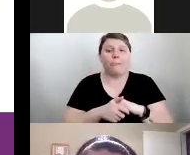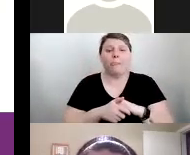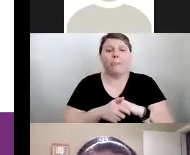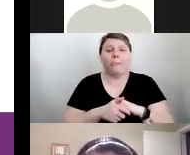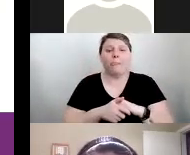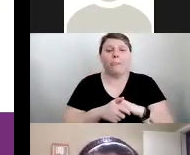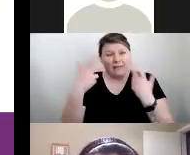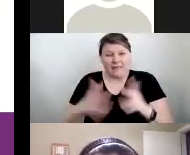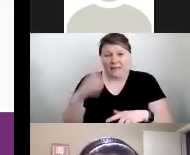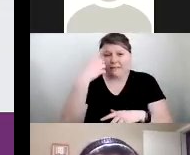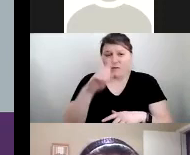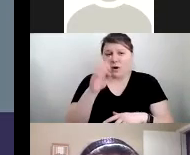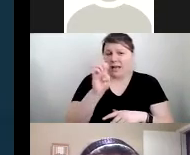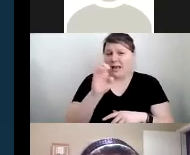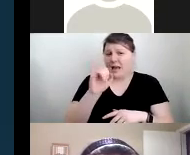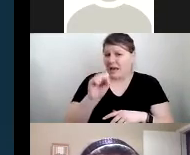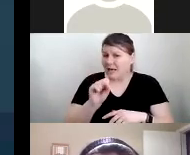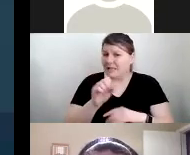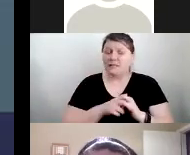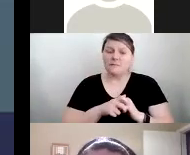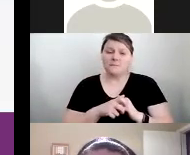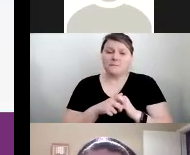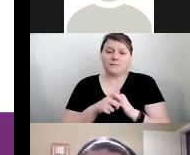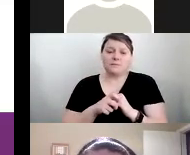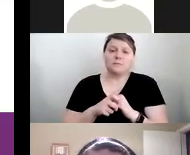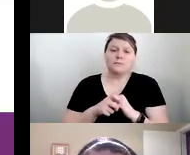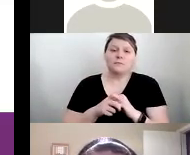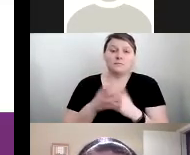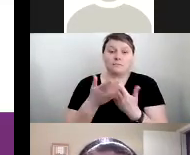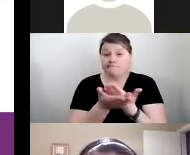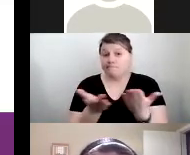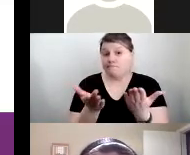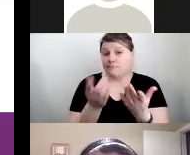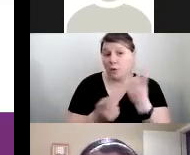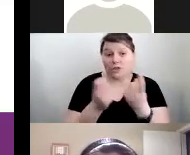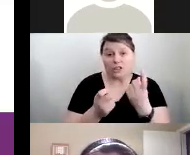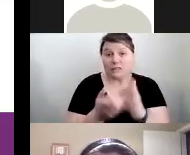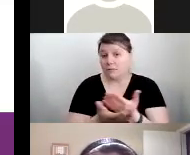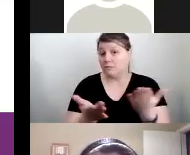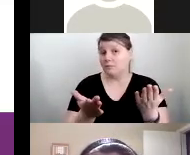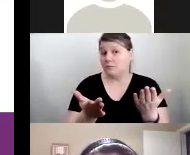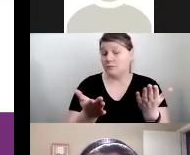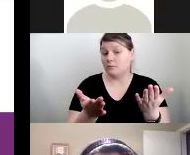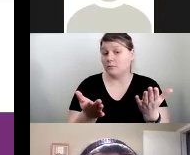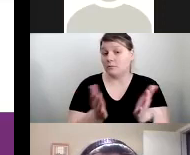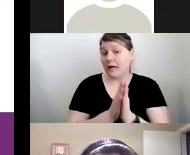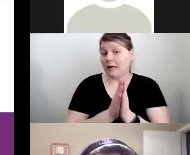I have on EIS. But please, if there are questions, please ask